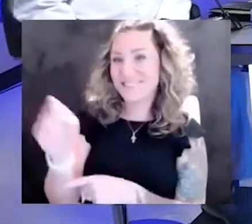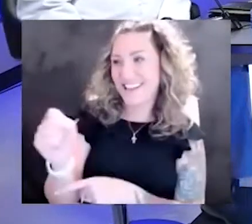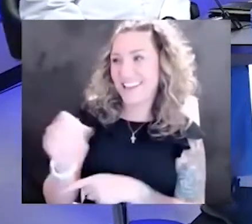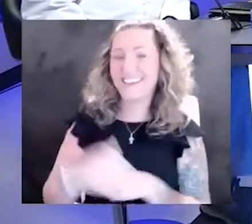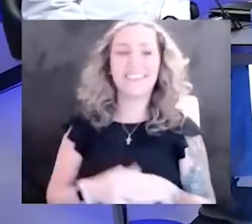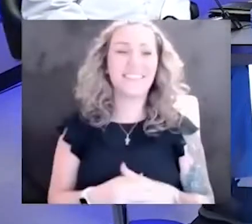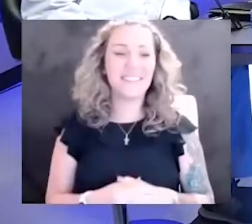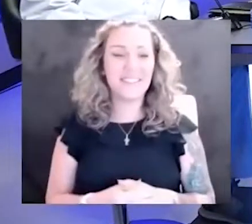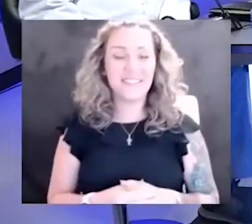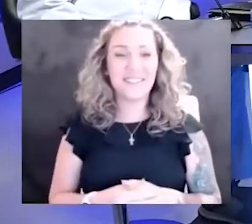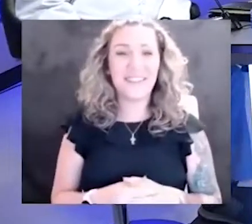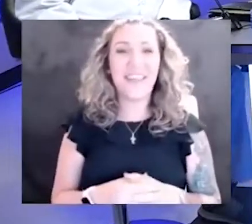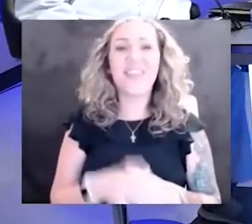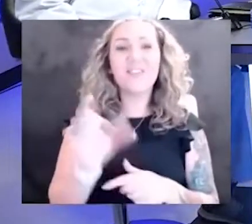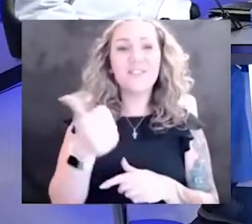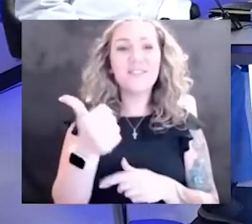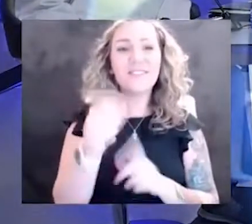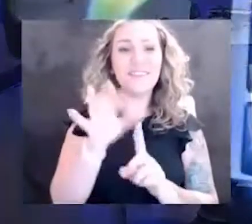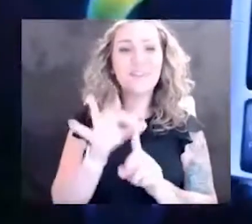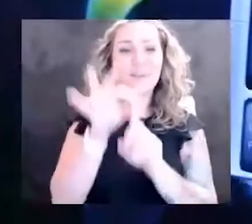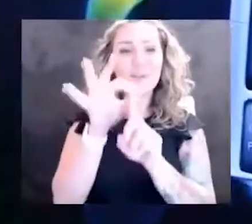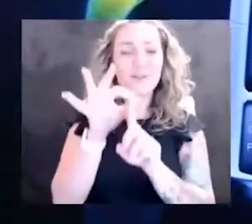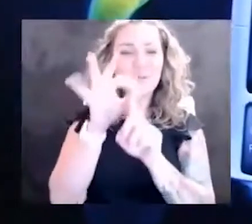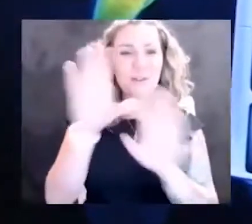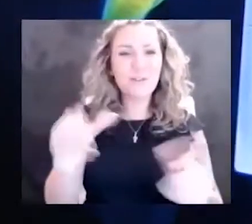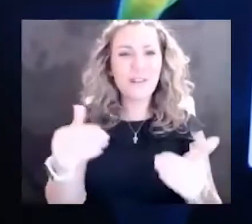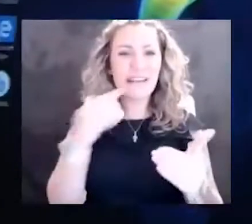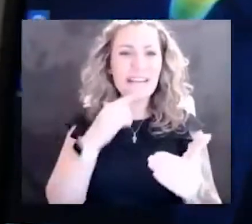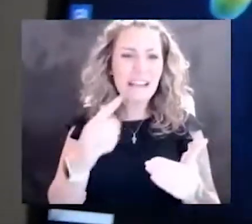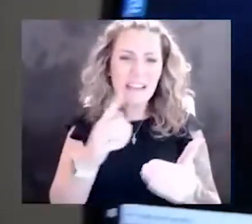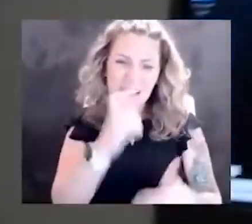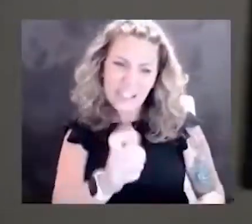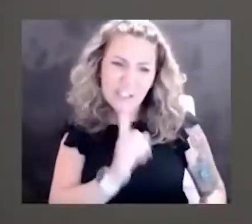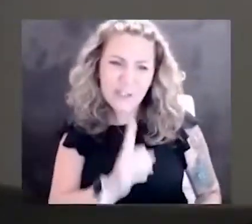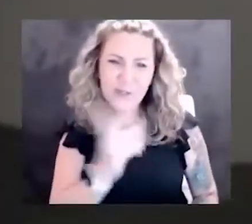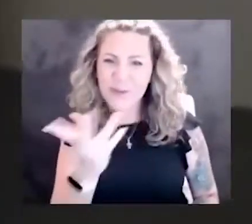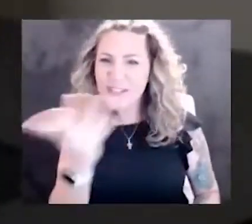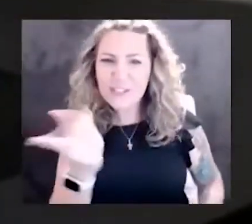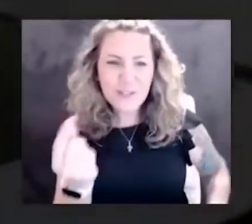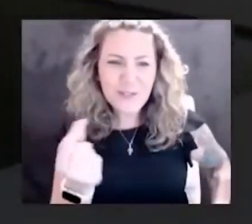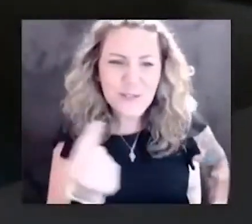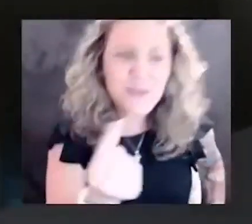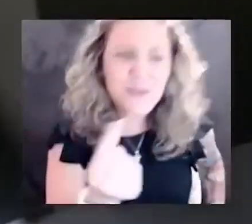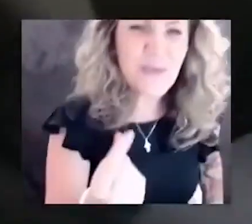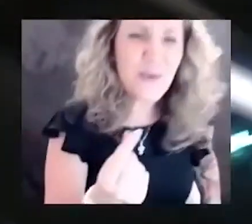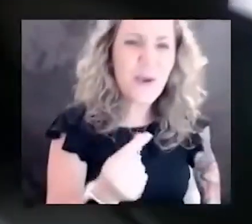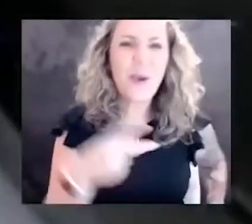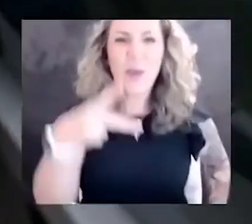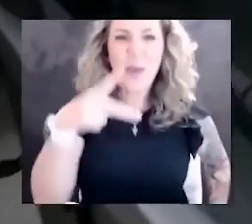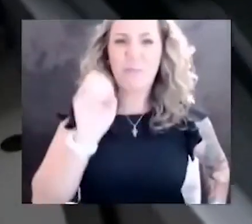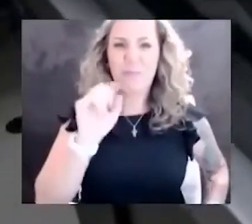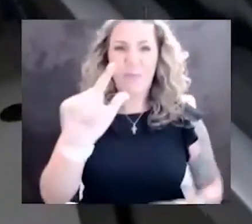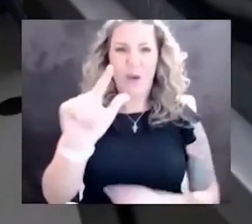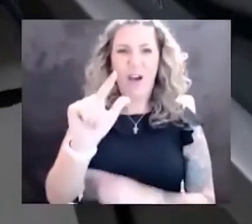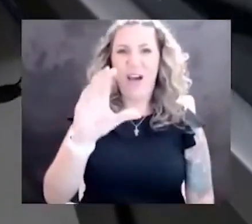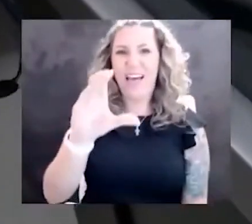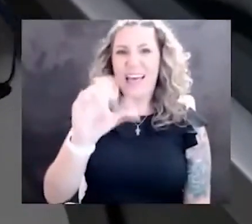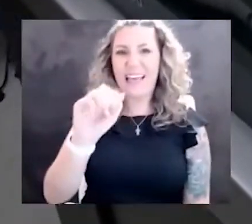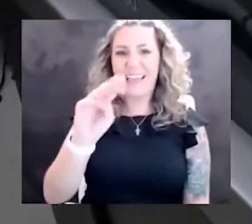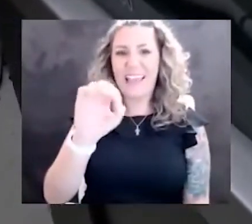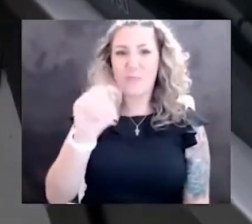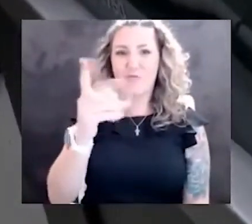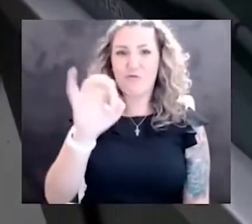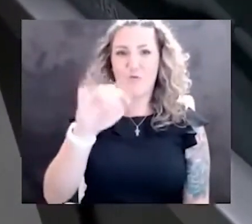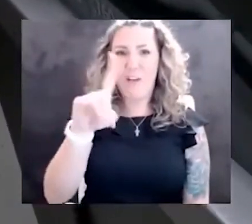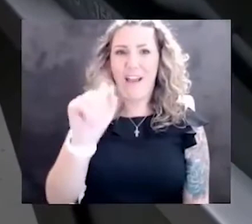another special guest who's somehow looking at things. I'm not sure what he's doing, but his name is Dr. Paul Camerata. Paul is also a good friend. Paul is our chair on neurosurgery.